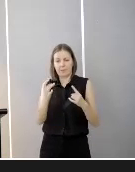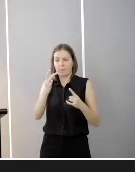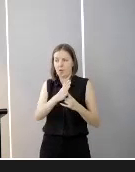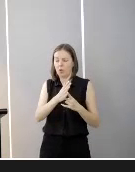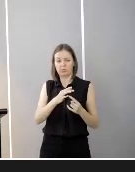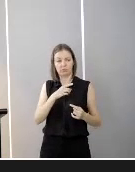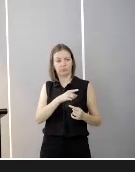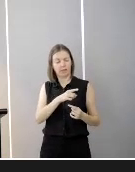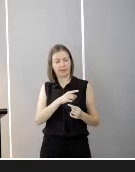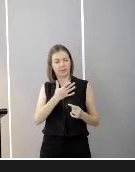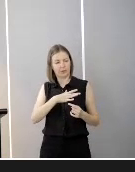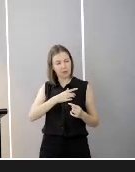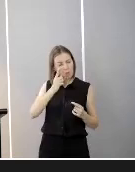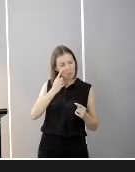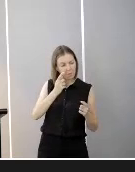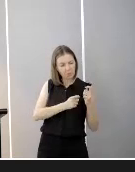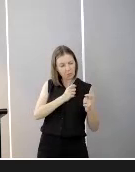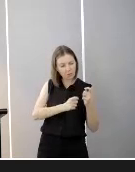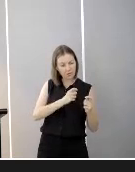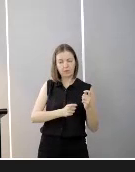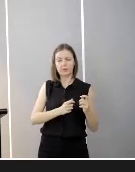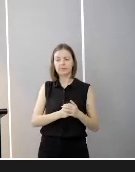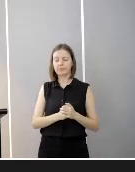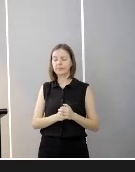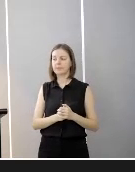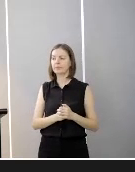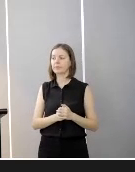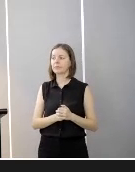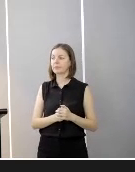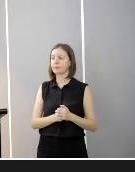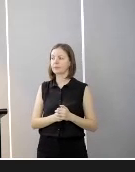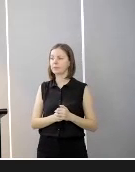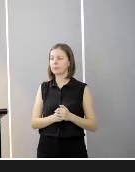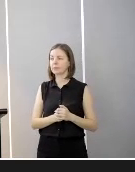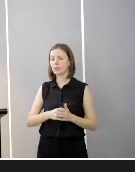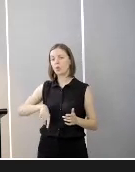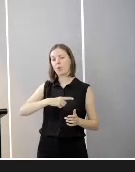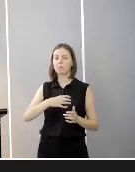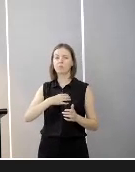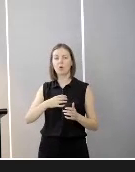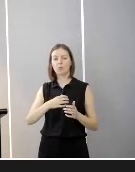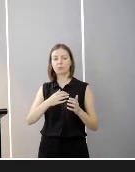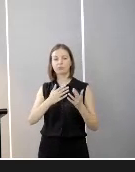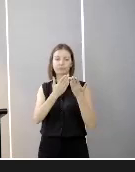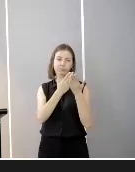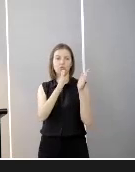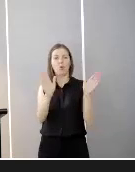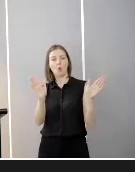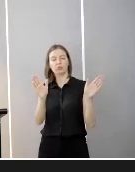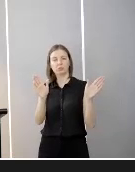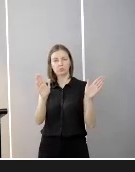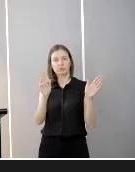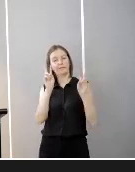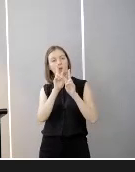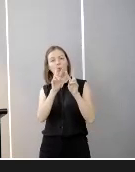potential mechanism that we're testing in some studies at the moment. And we take a broad, we call it a multi-dimensional view. So